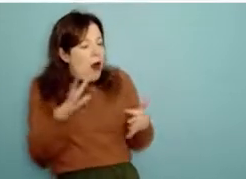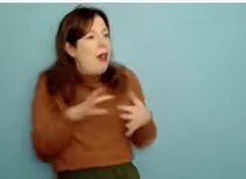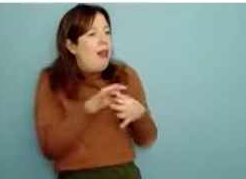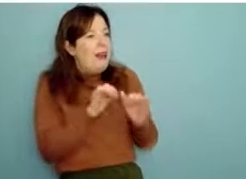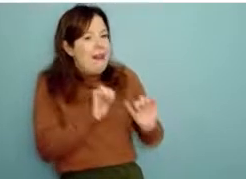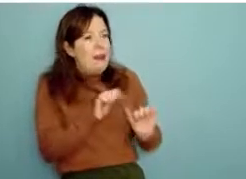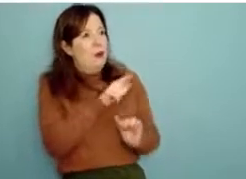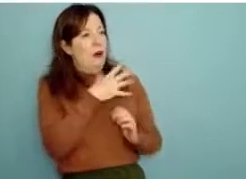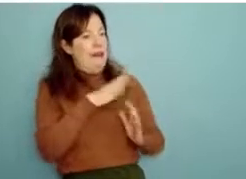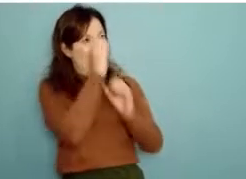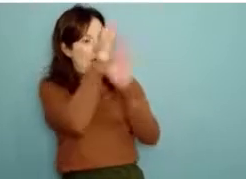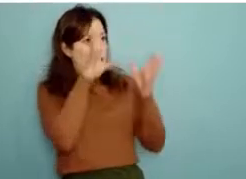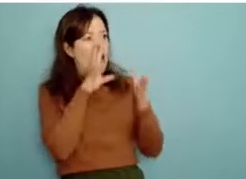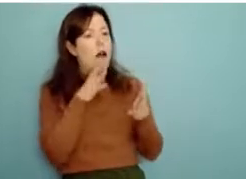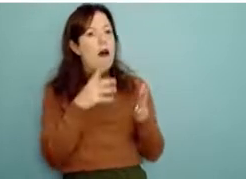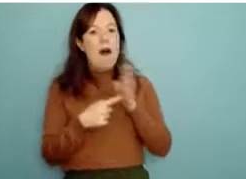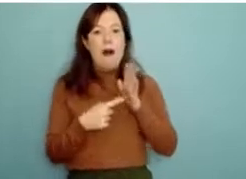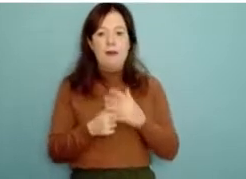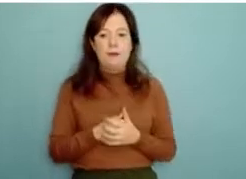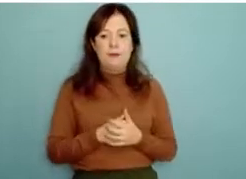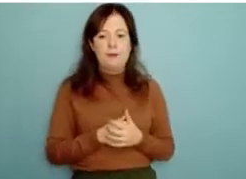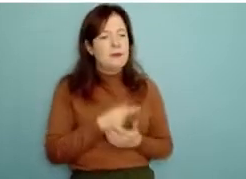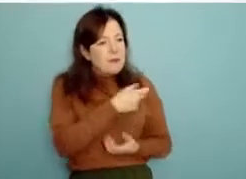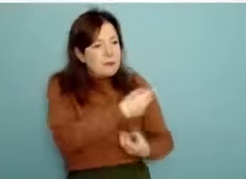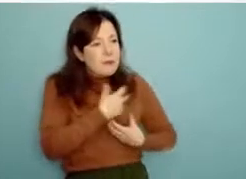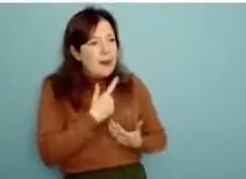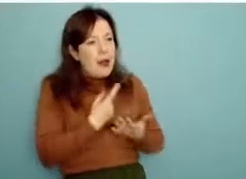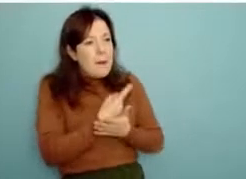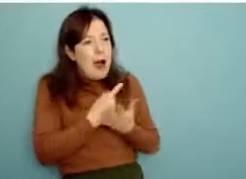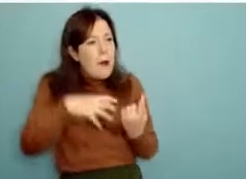me about the importance of location.